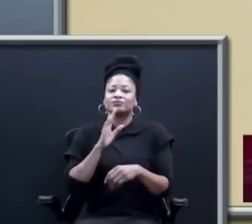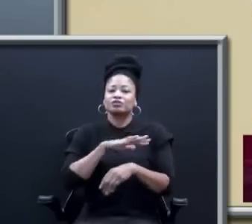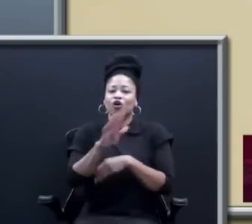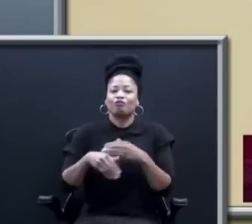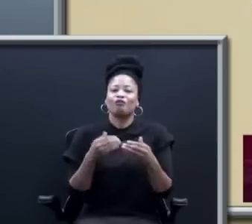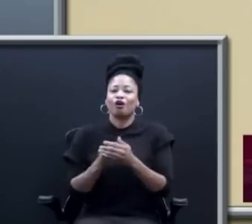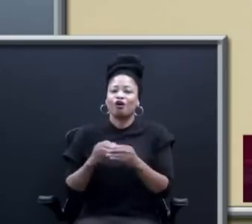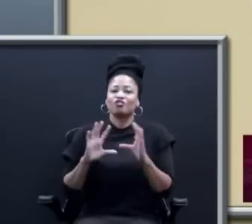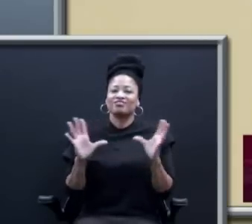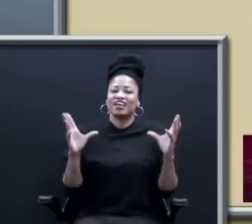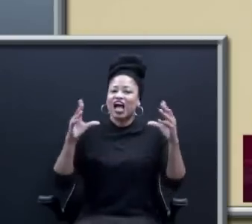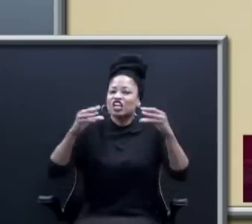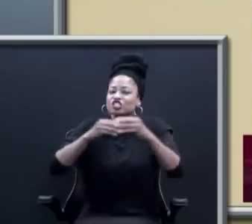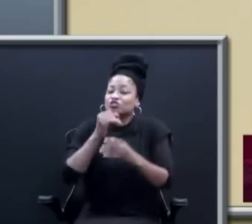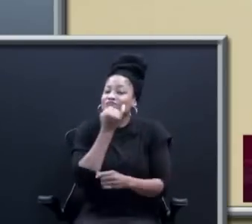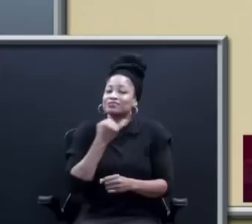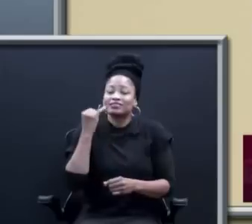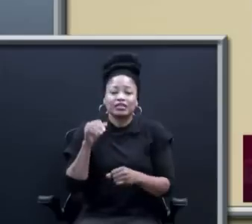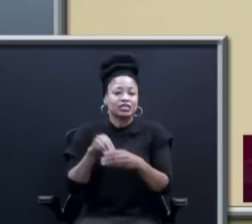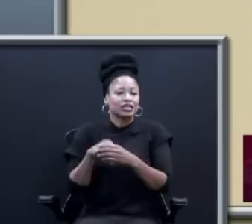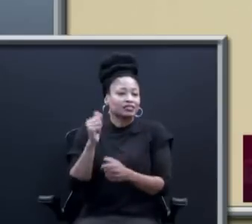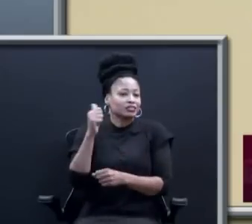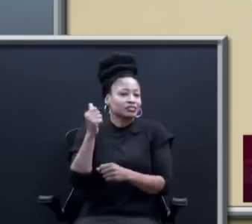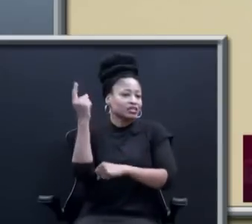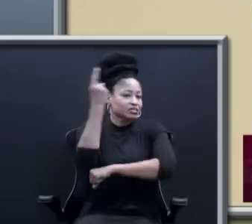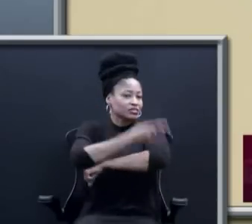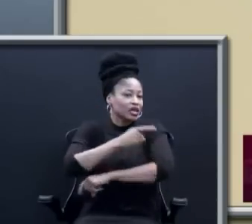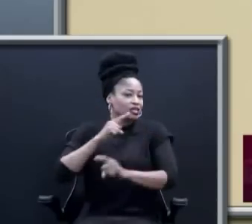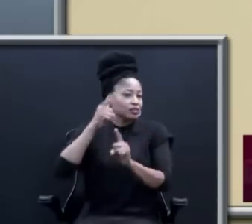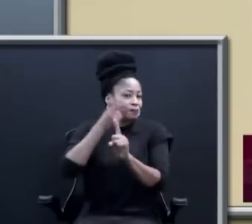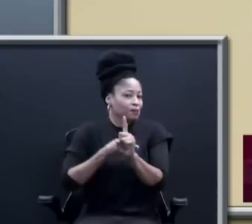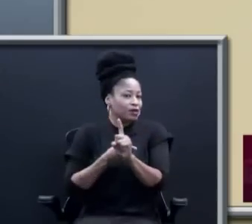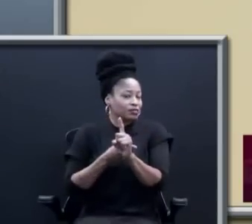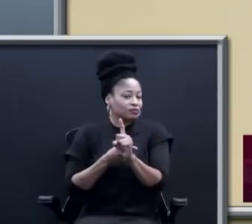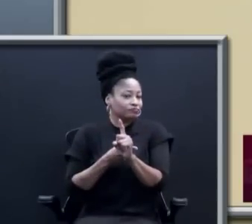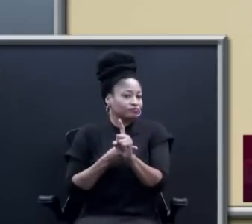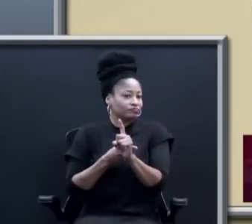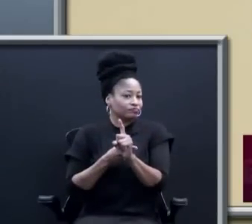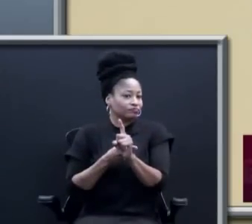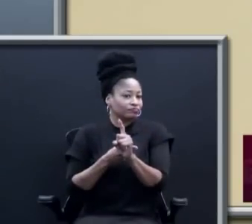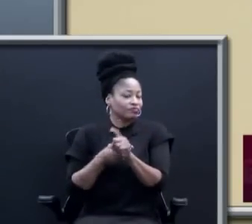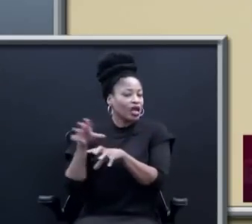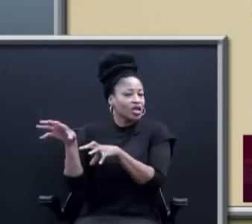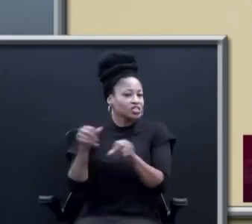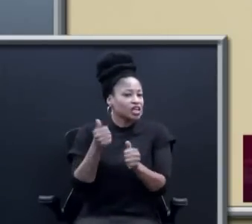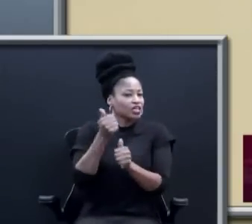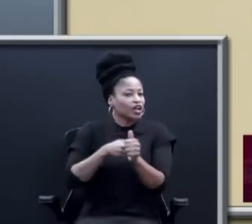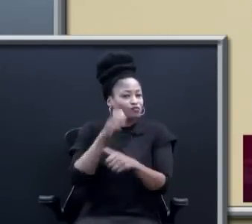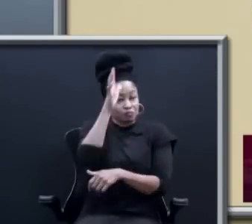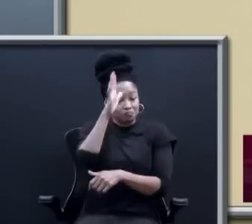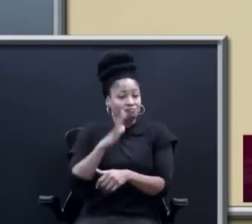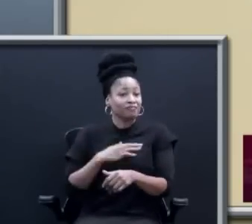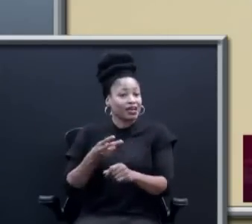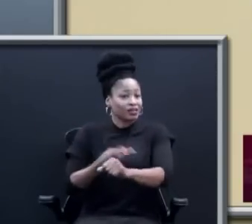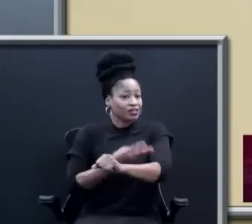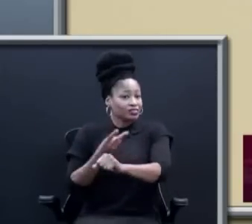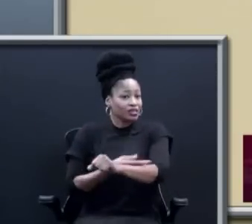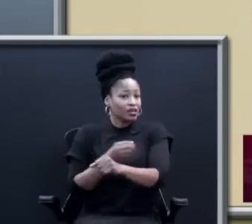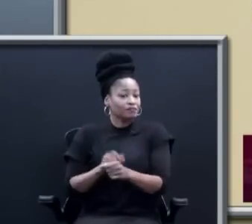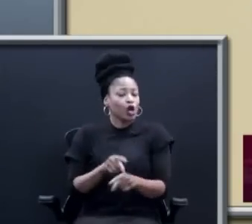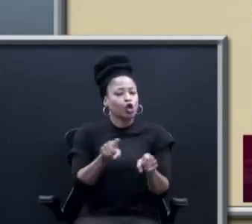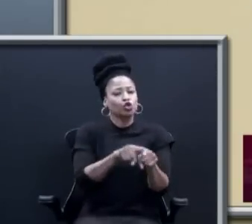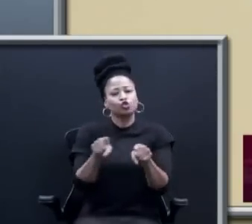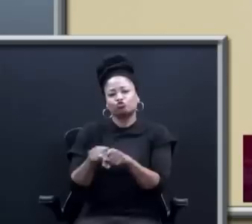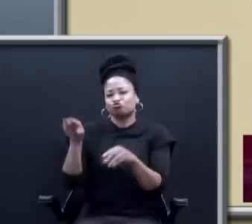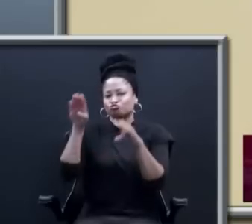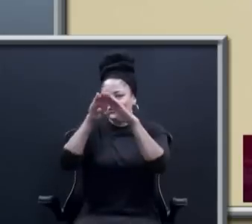saying, go ahead. In the 10th day of this month, they shall take to them every man a lamb, according to the house of their fathers, a lamb